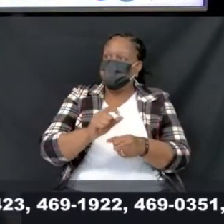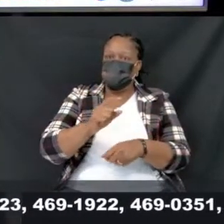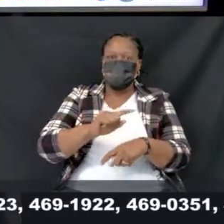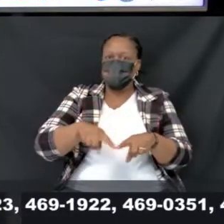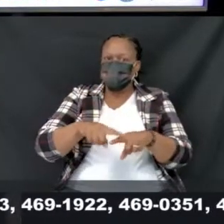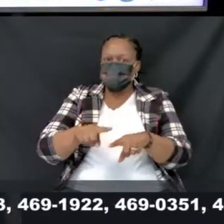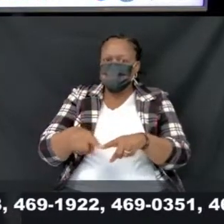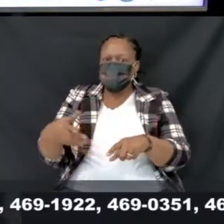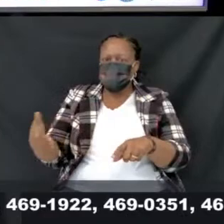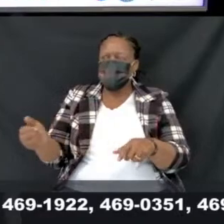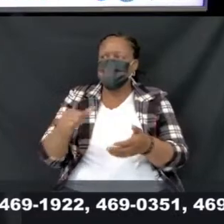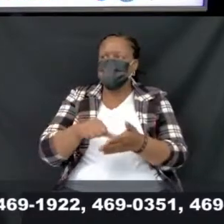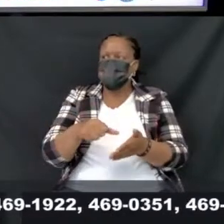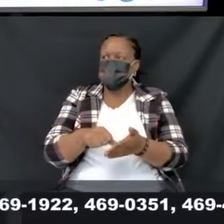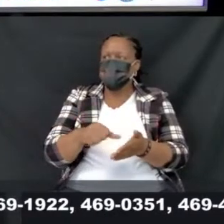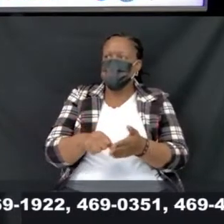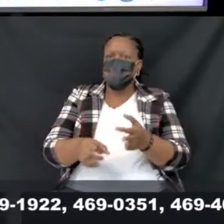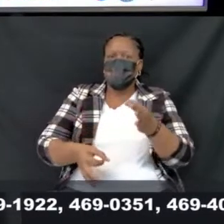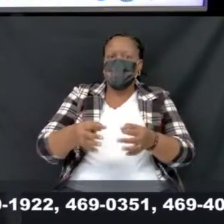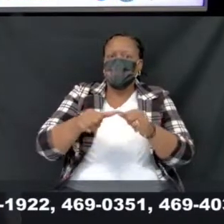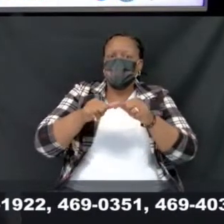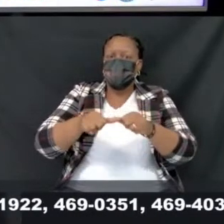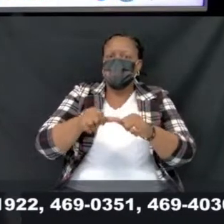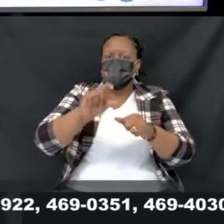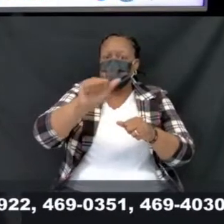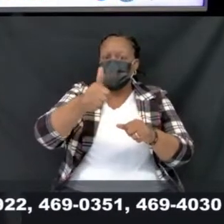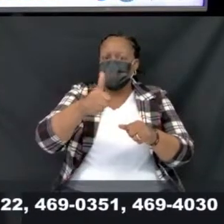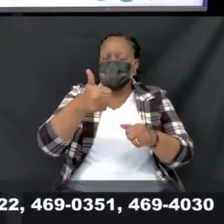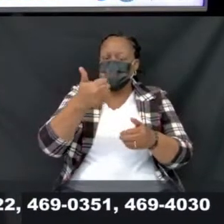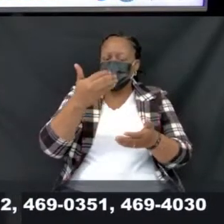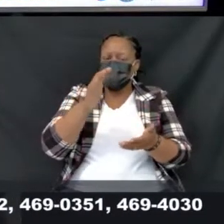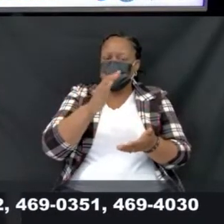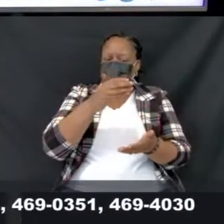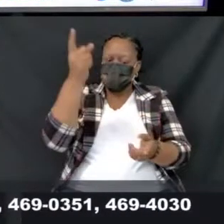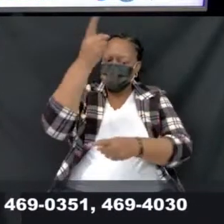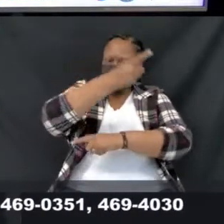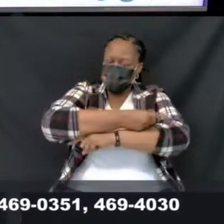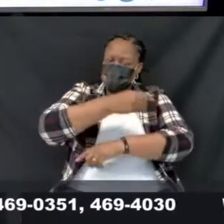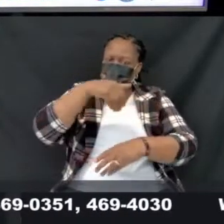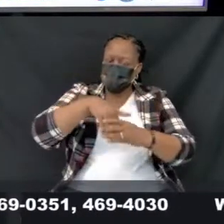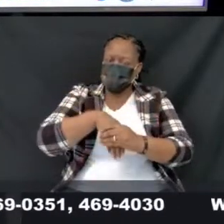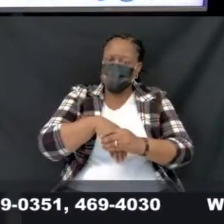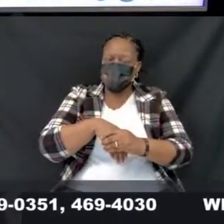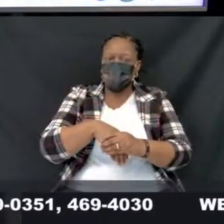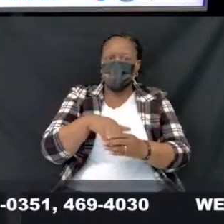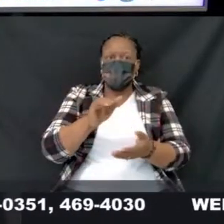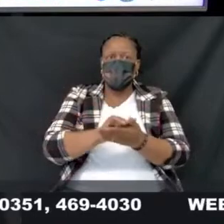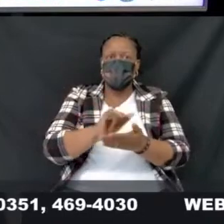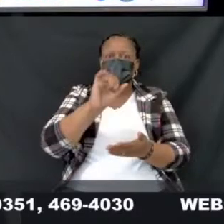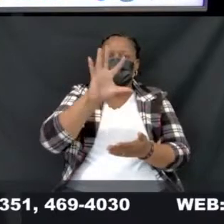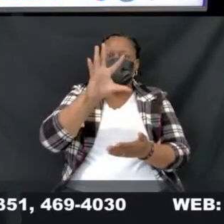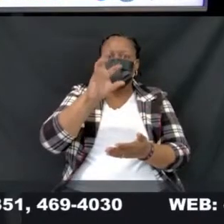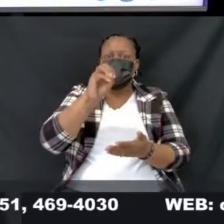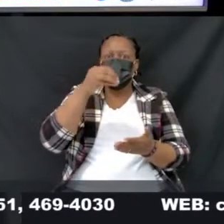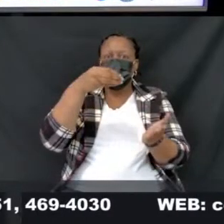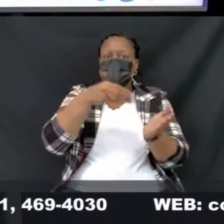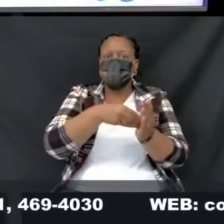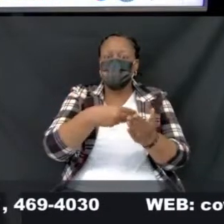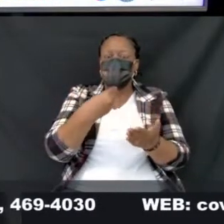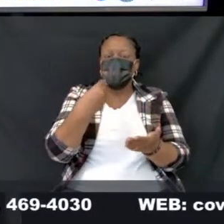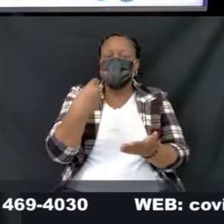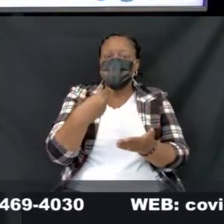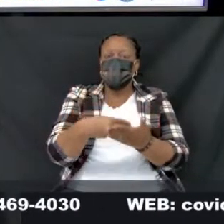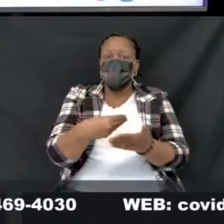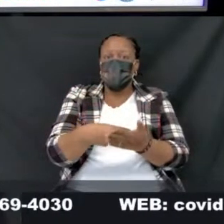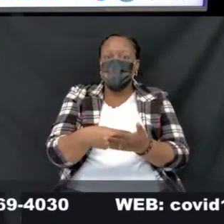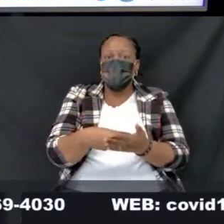someone stays 10 days in the hospital, 10 times 5,000, what's that, 50,000? Okay, but